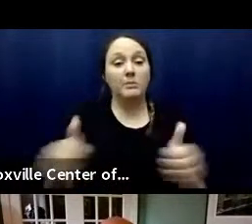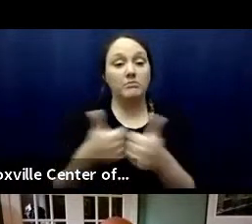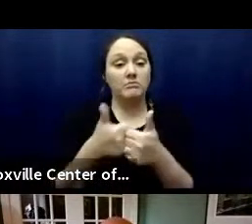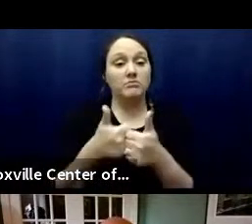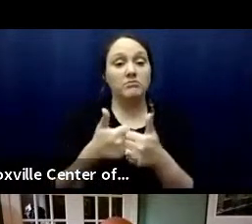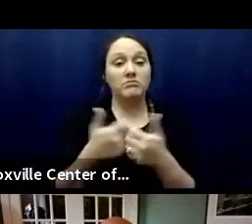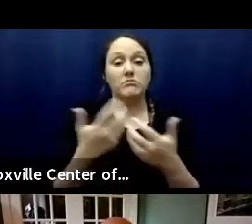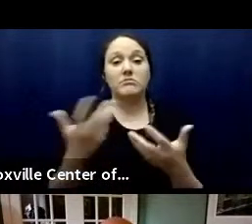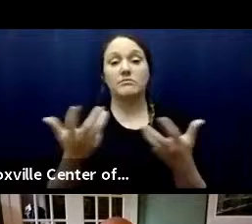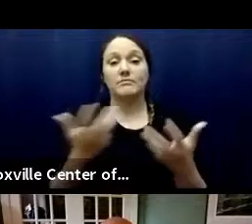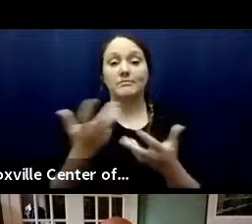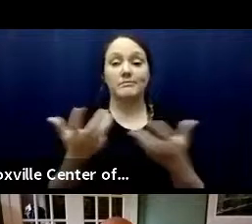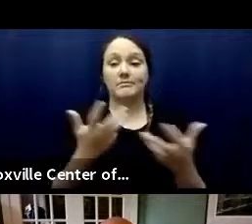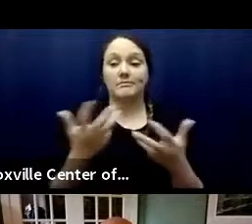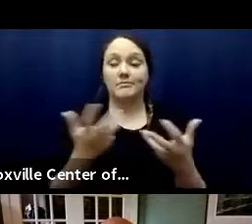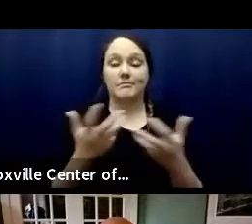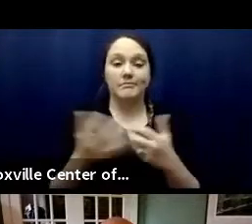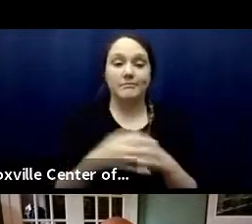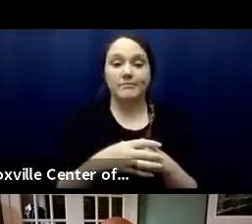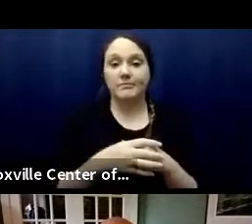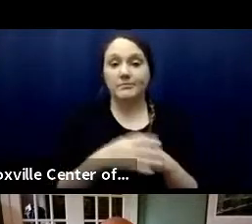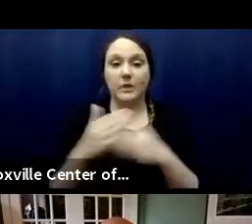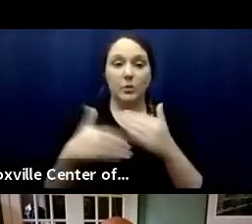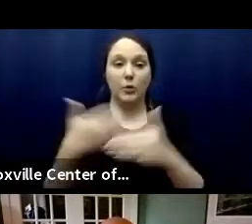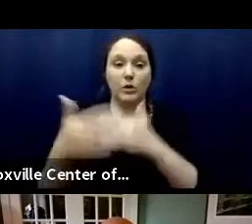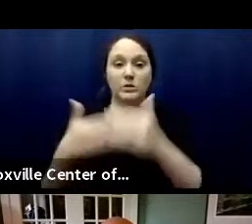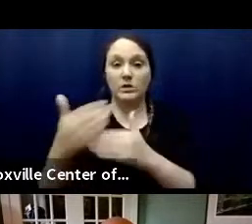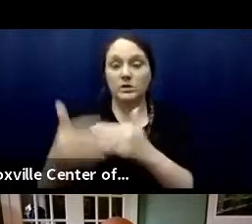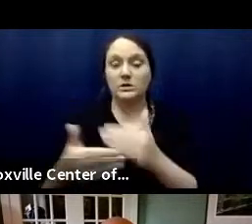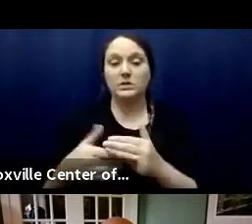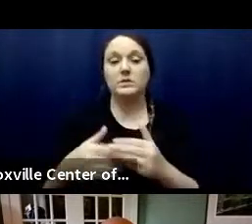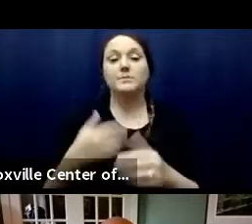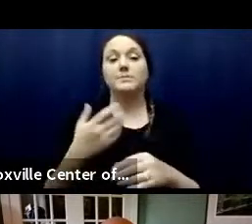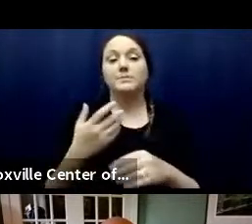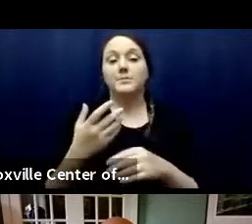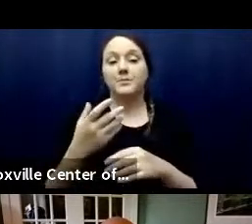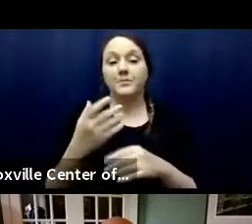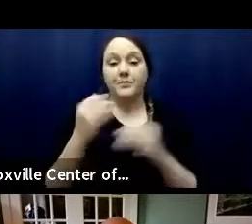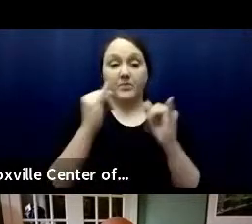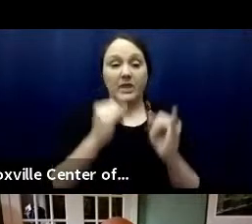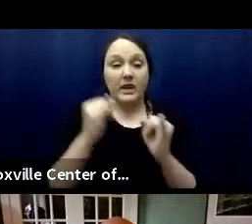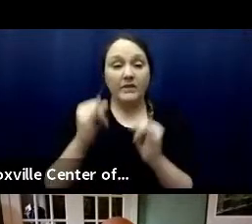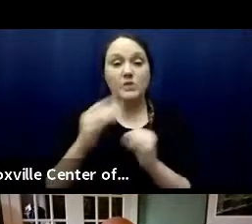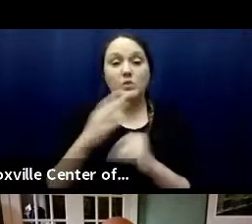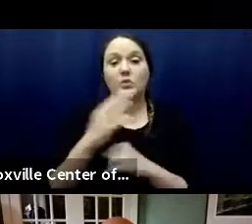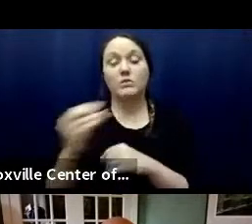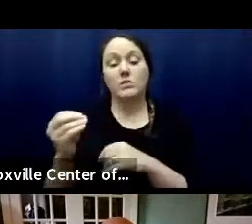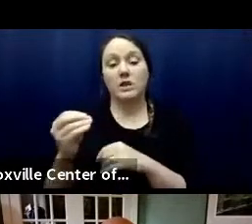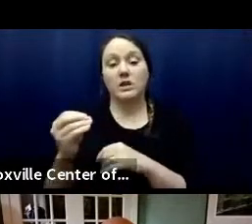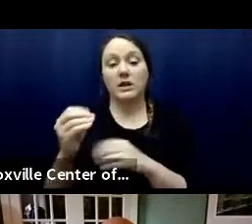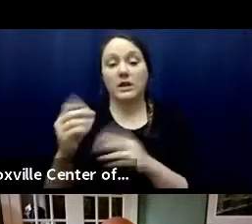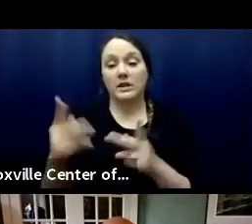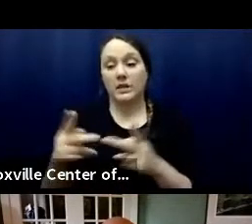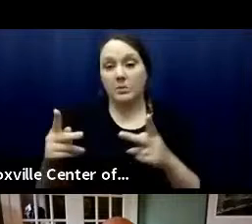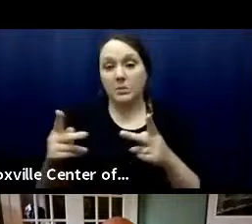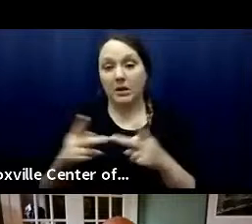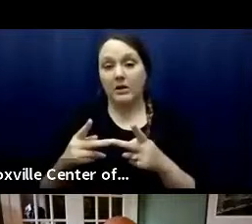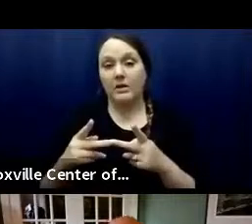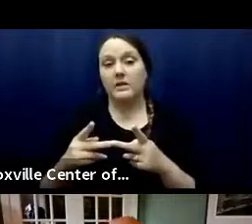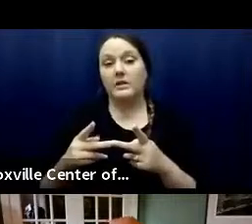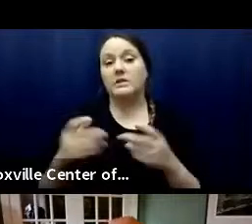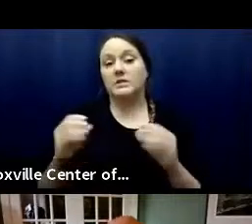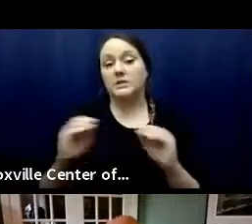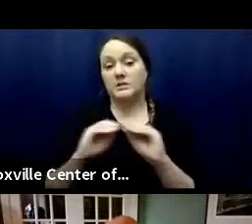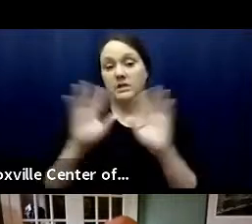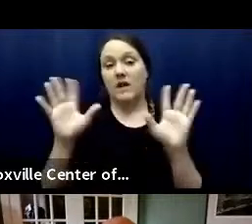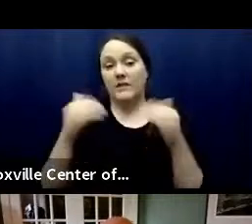You know, there's a process. The individual and/or facilities obviously